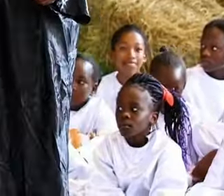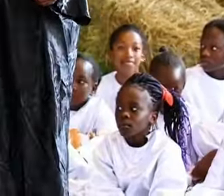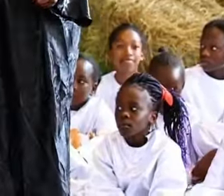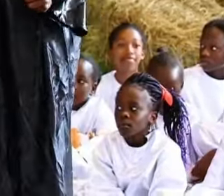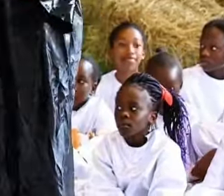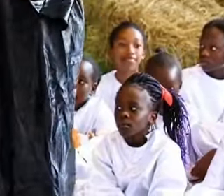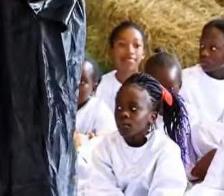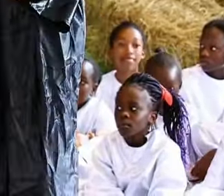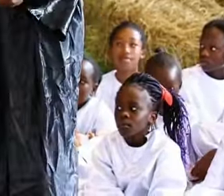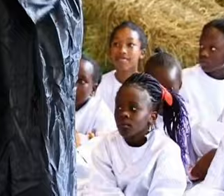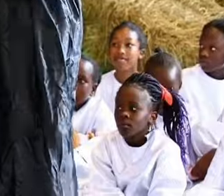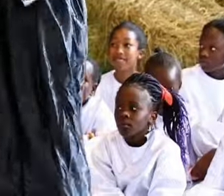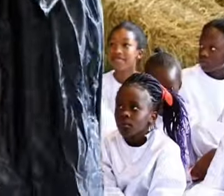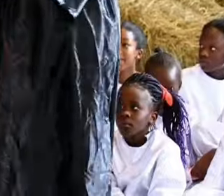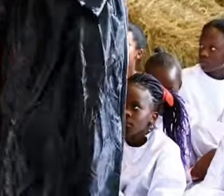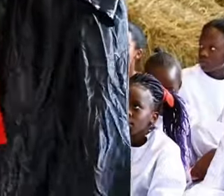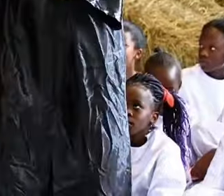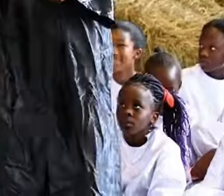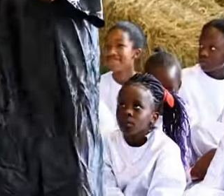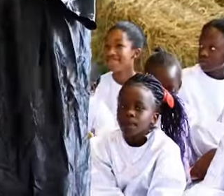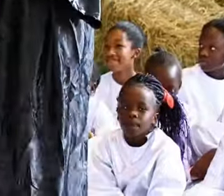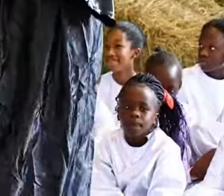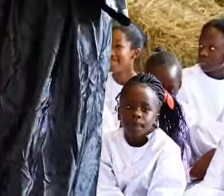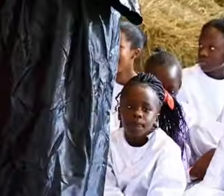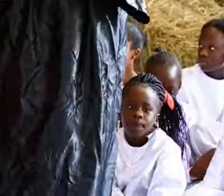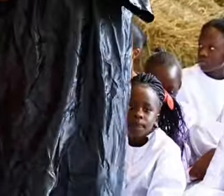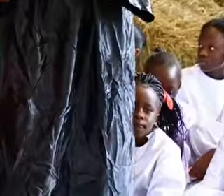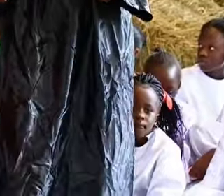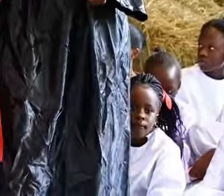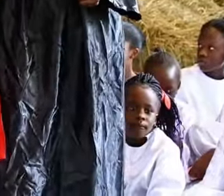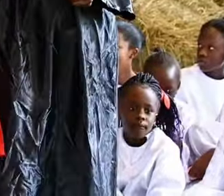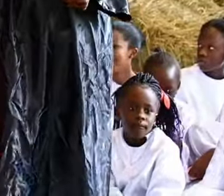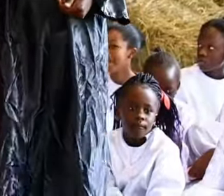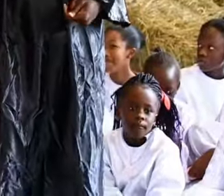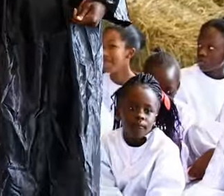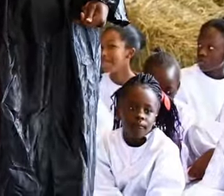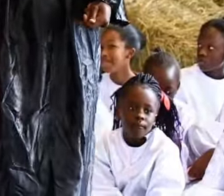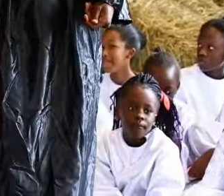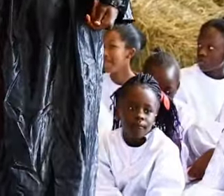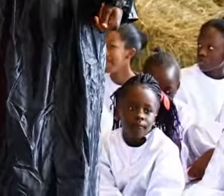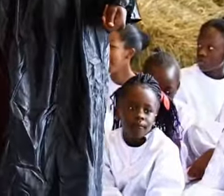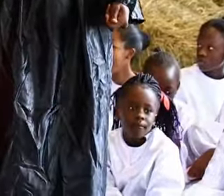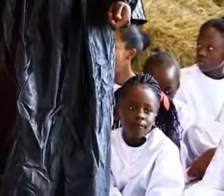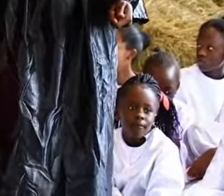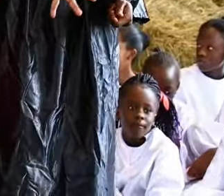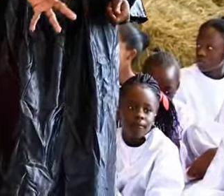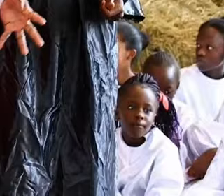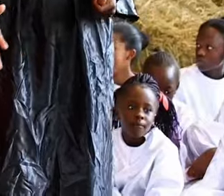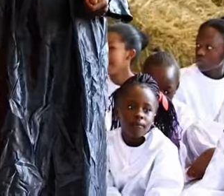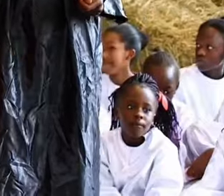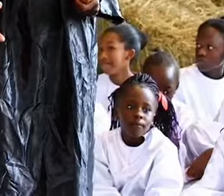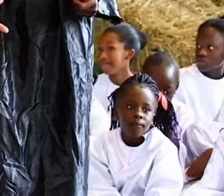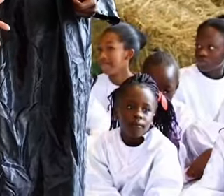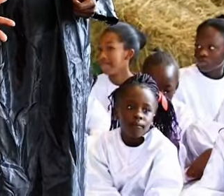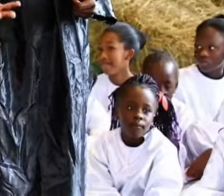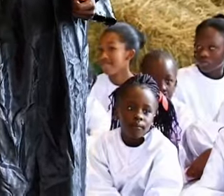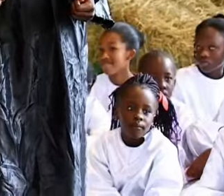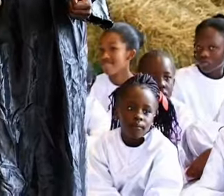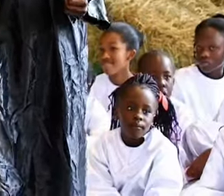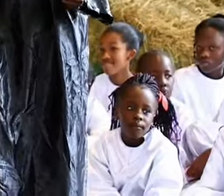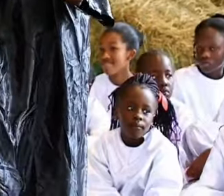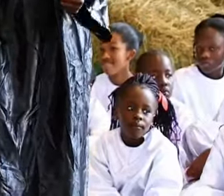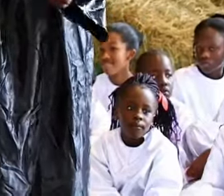under my power. Go on, go on. If I win, they will be